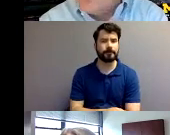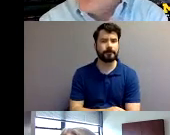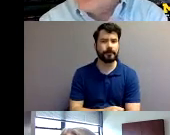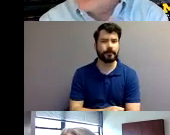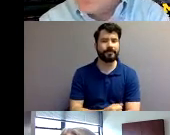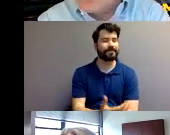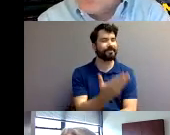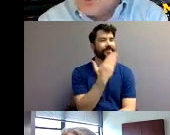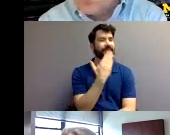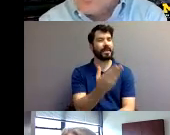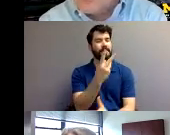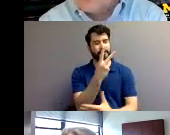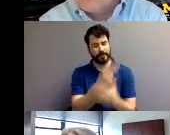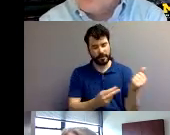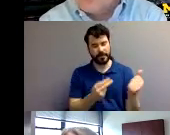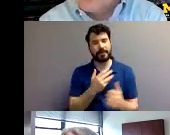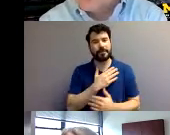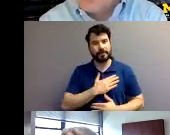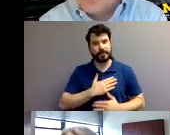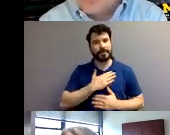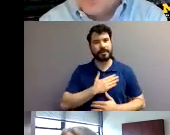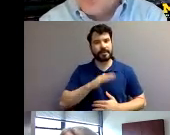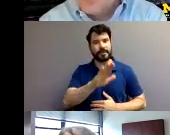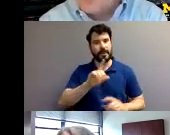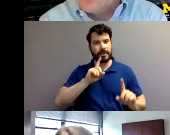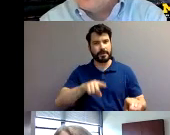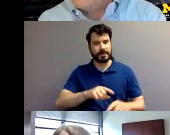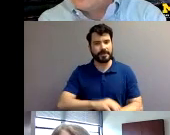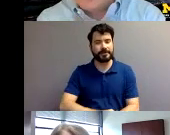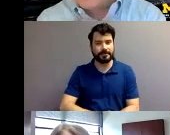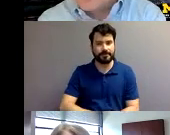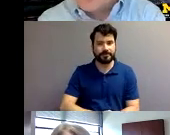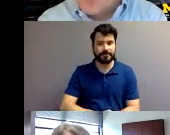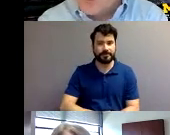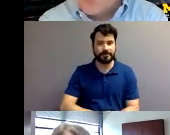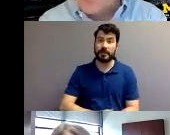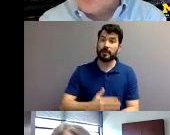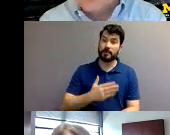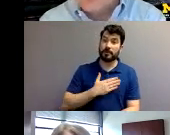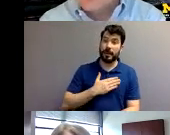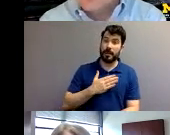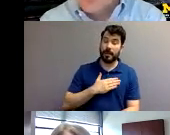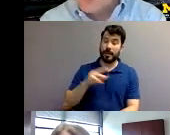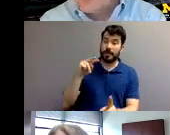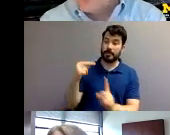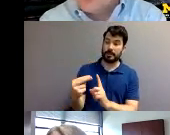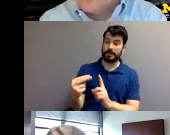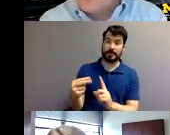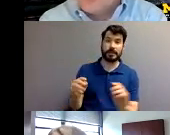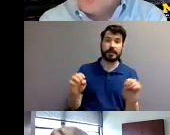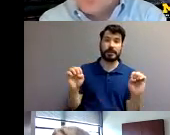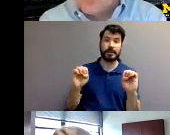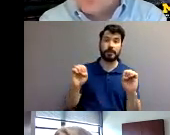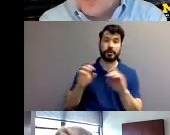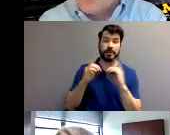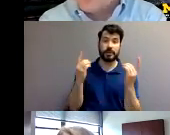Thank you both. I really appreciate those responses. Now, from my standpoint, our emergency department